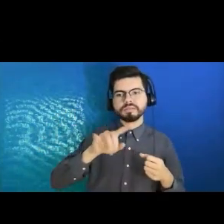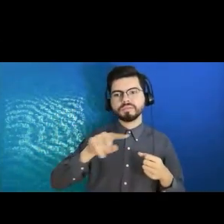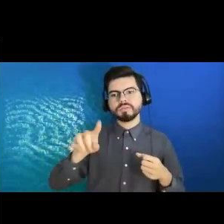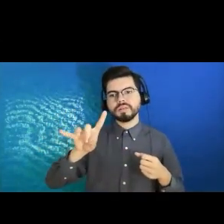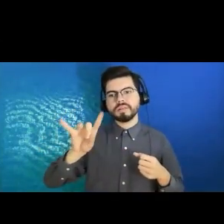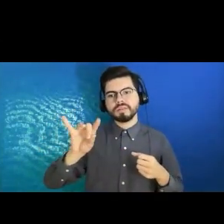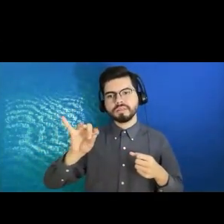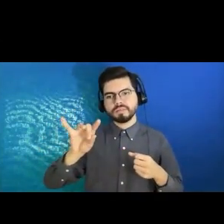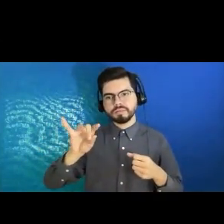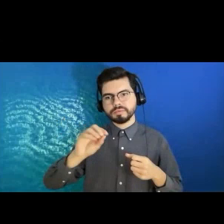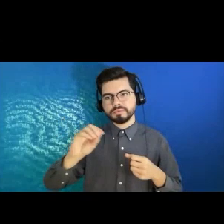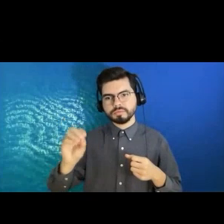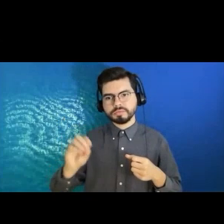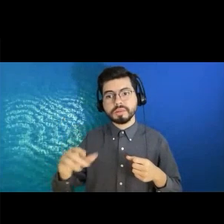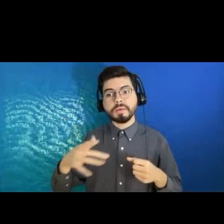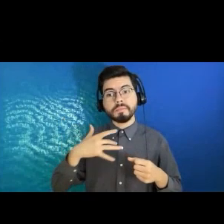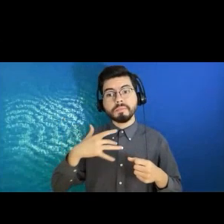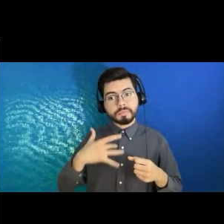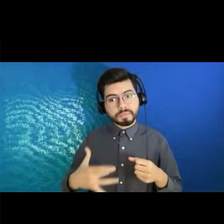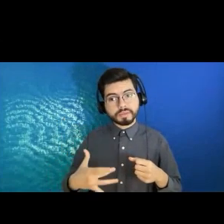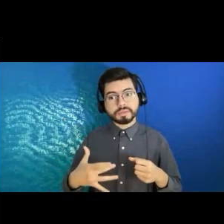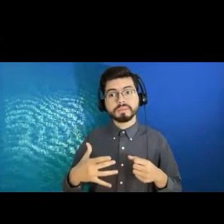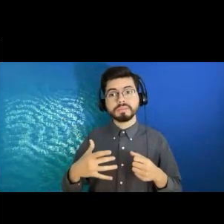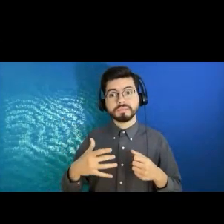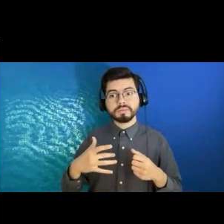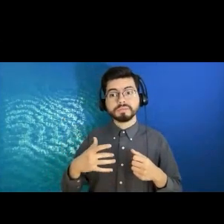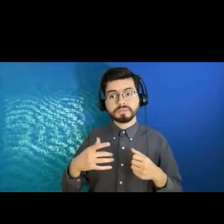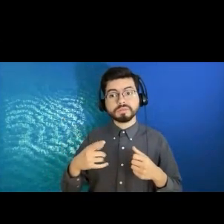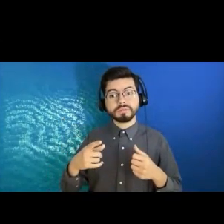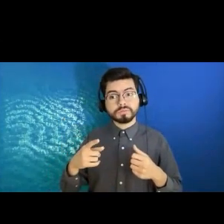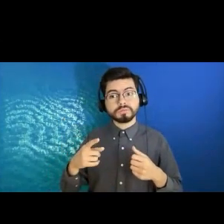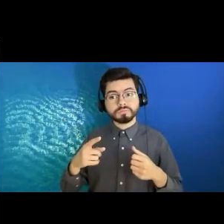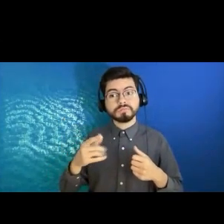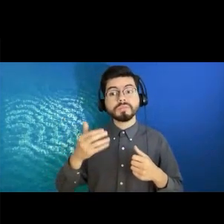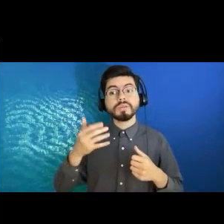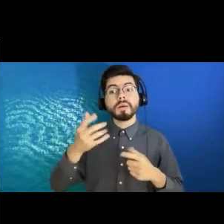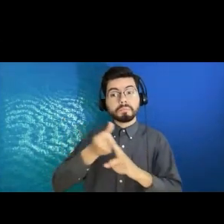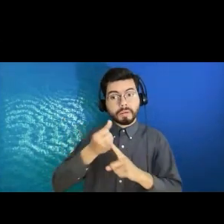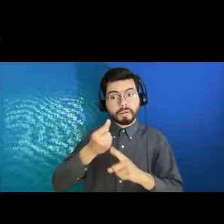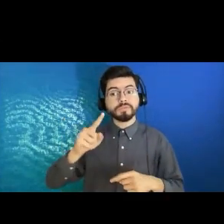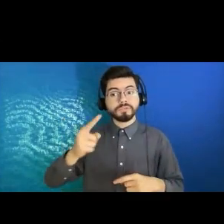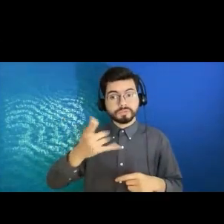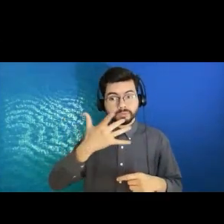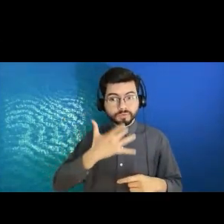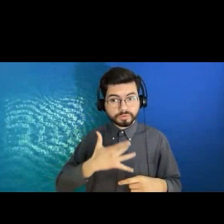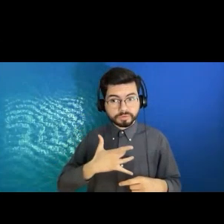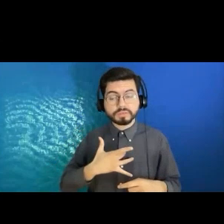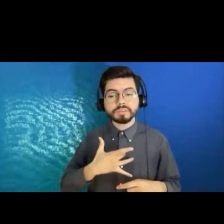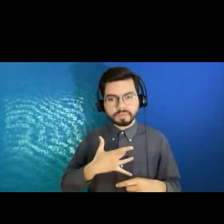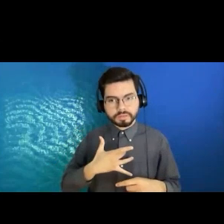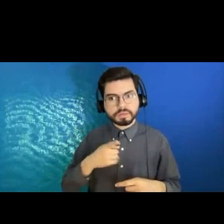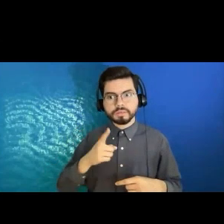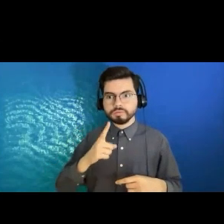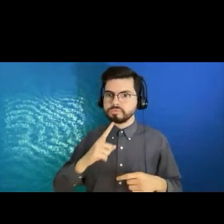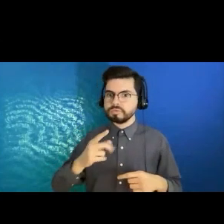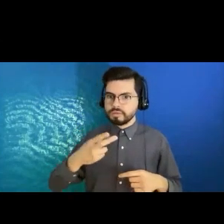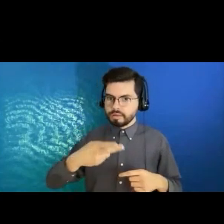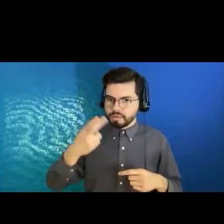first birthday. That's a really high number. So yes, predators, I would say